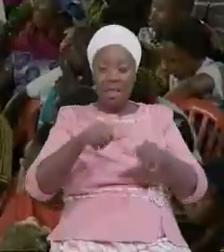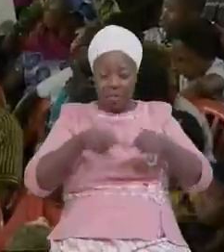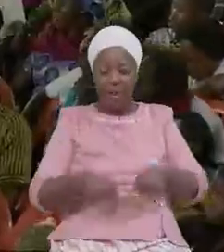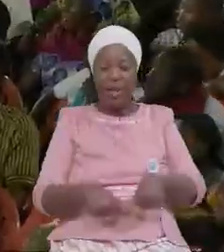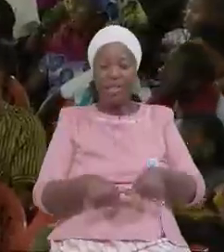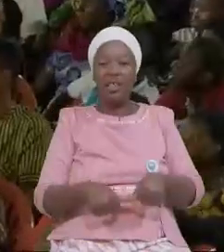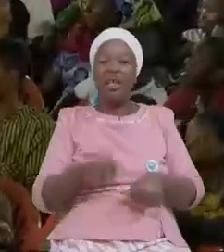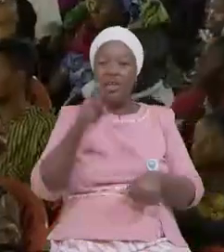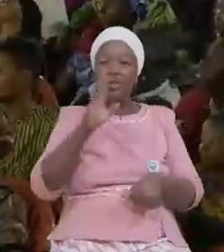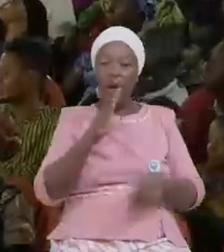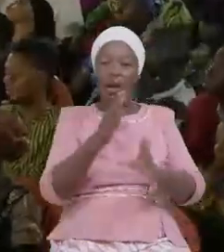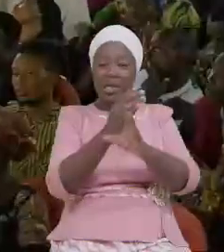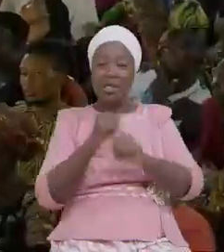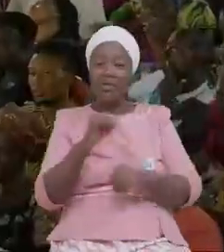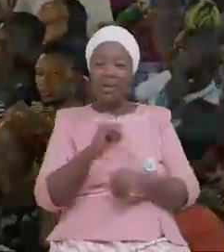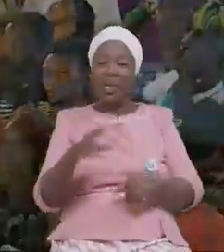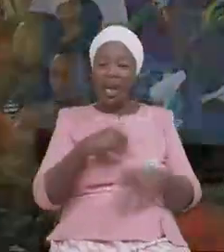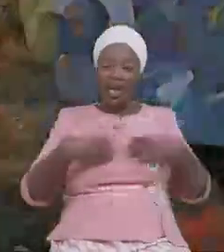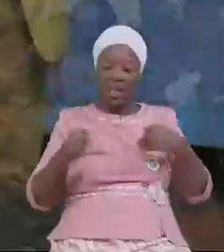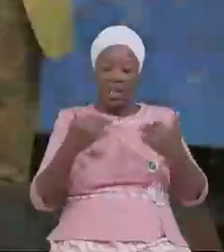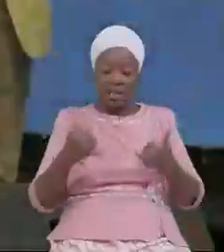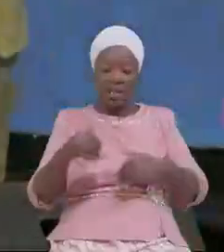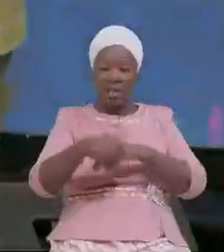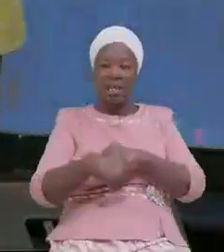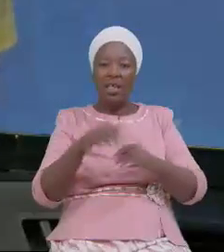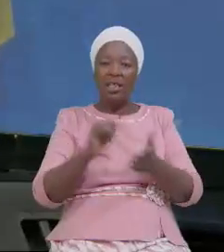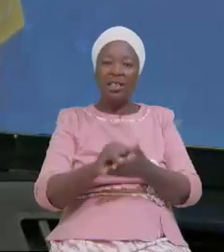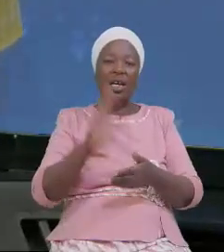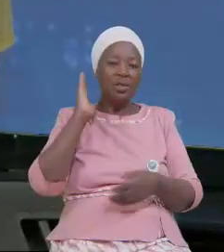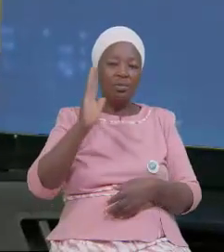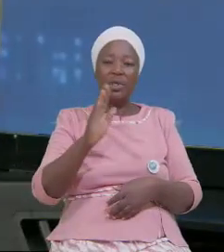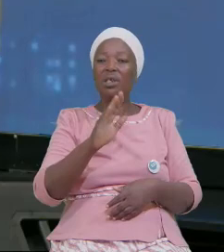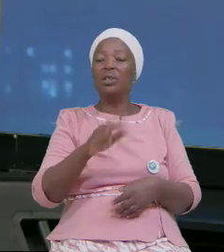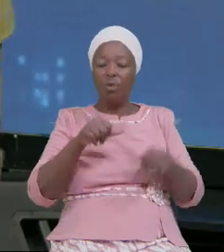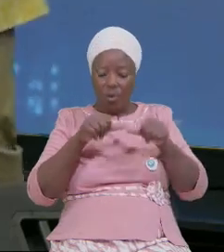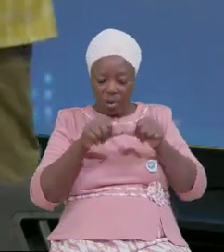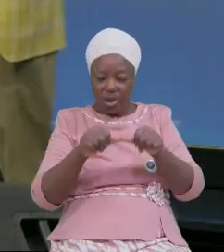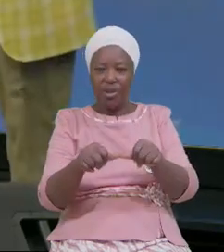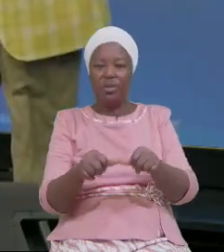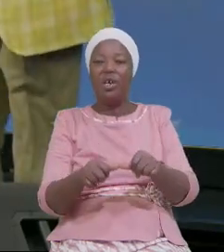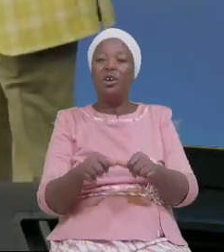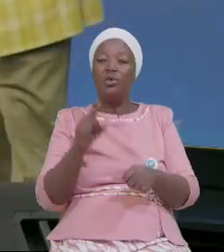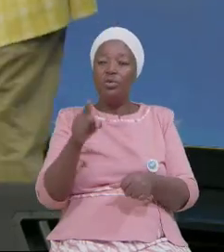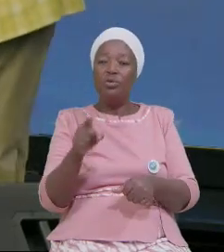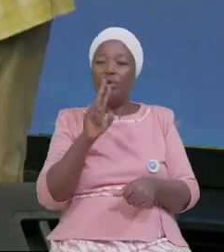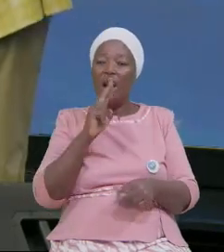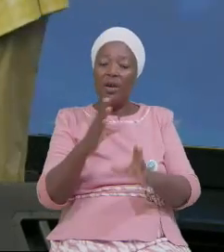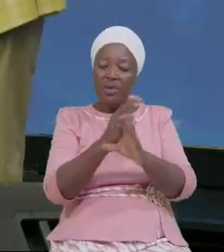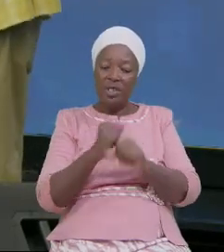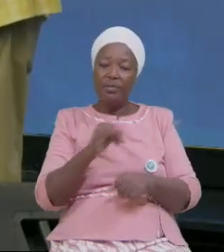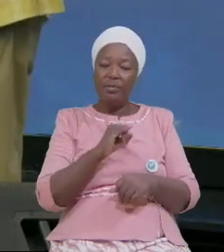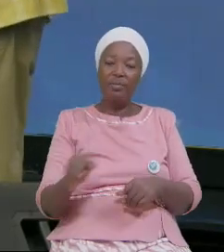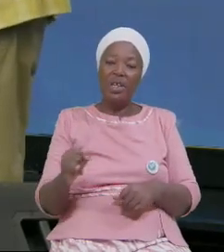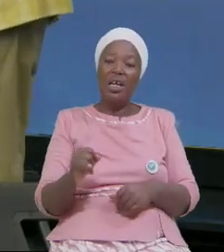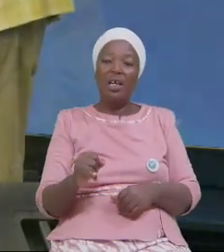You're receiving a healing tonight that will continue. You are receiving